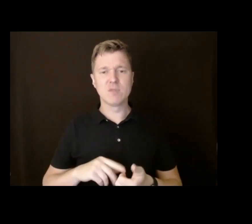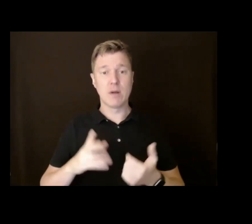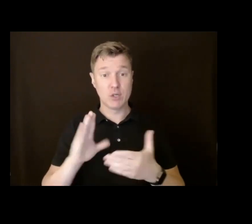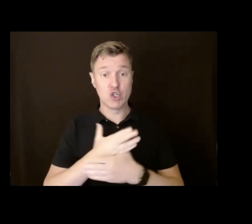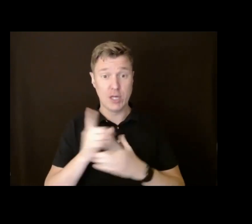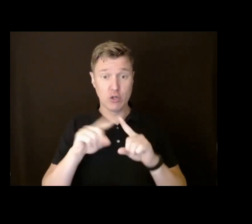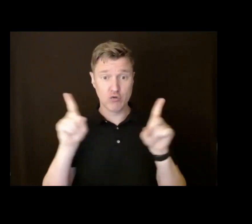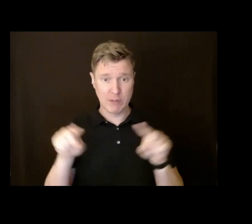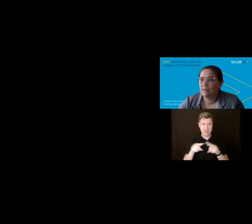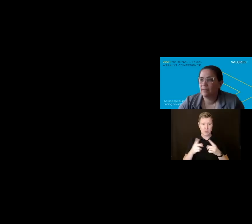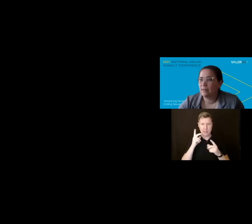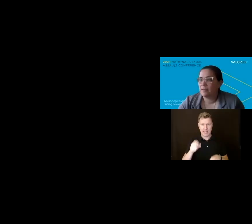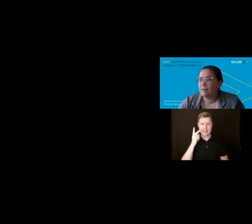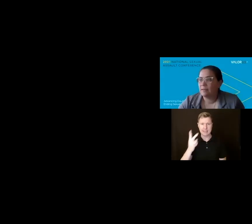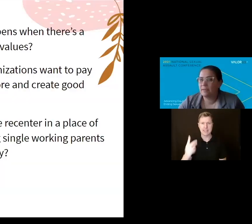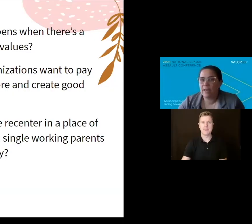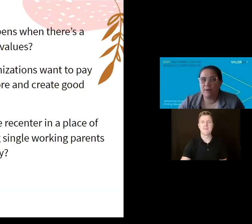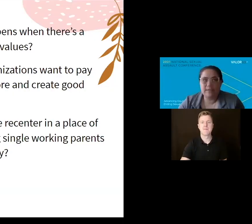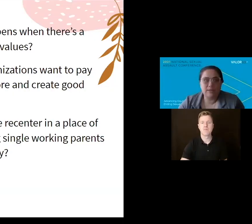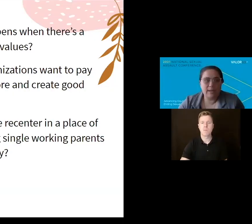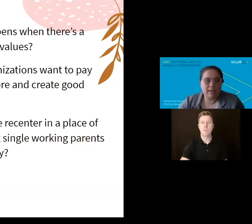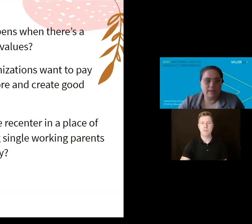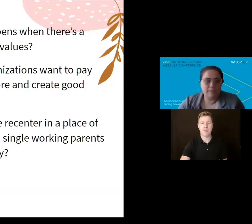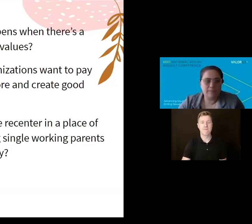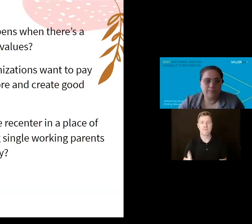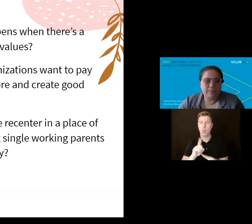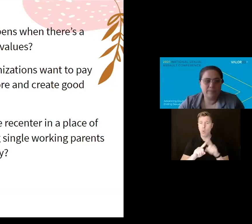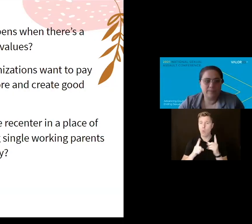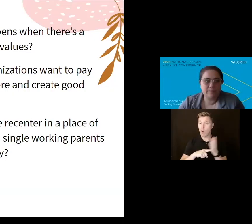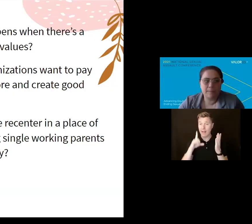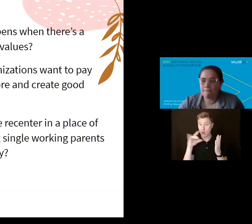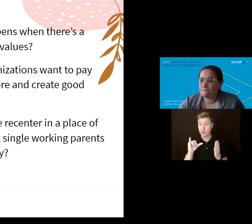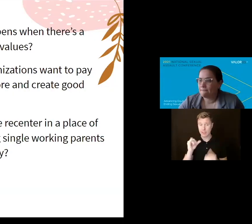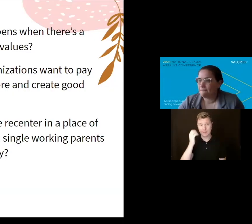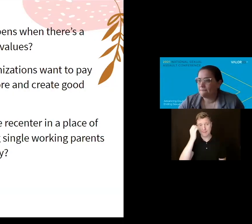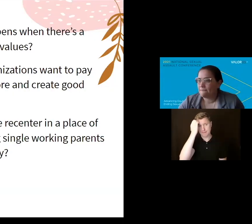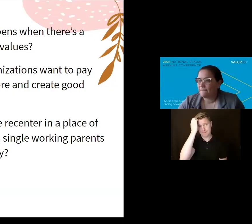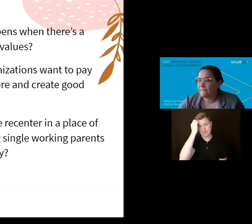you can see how it's looking.